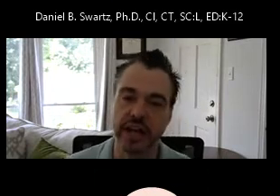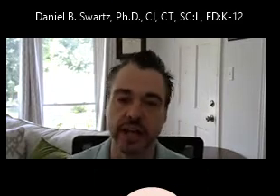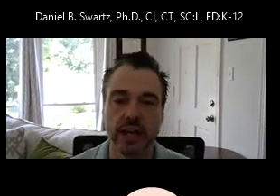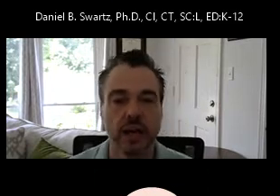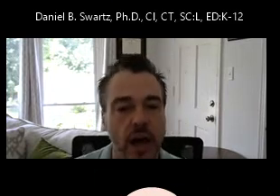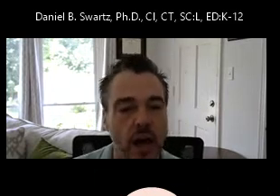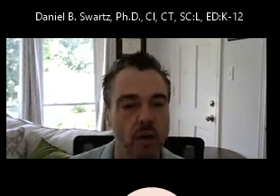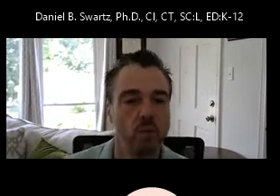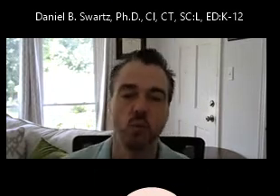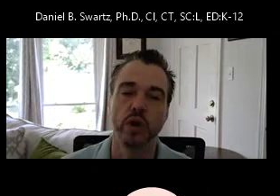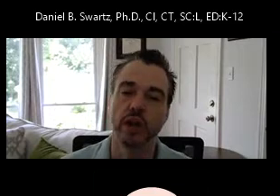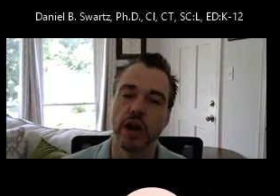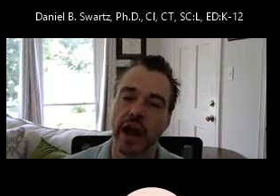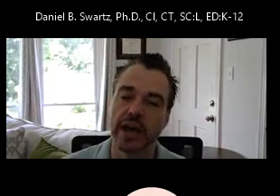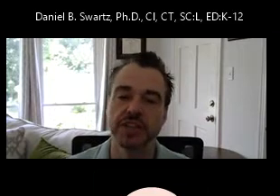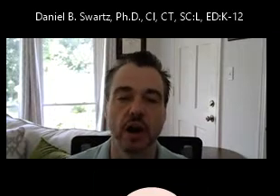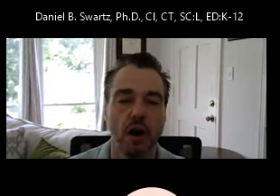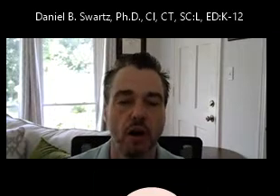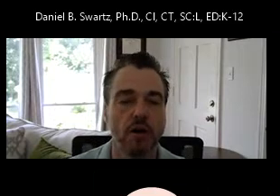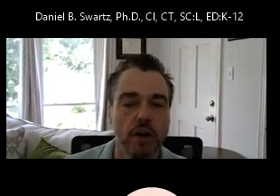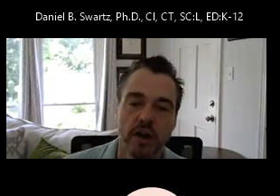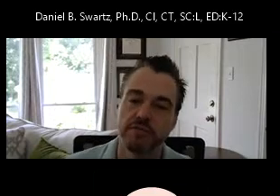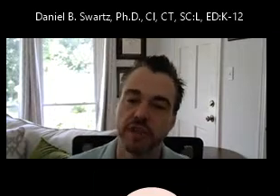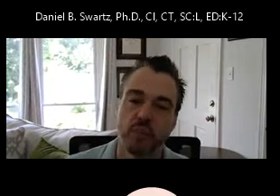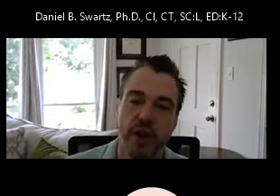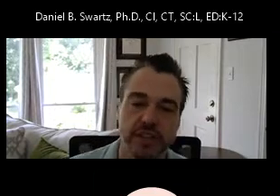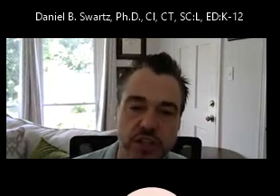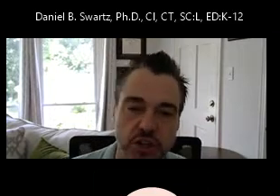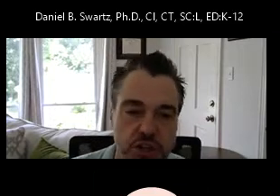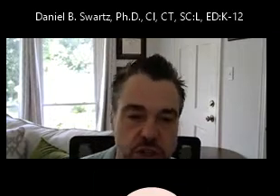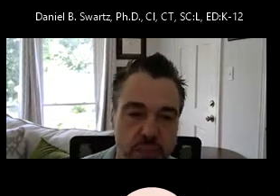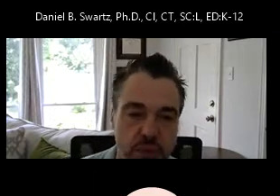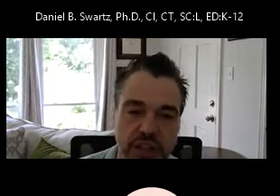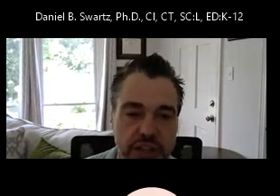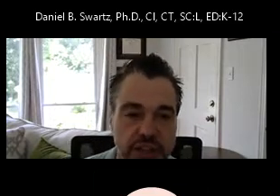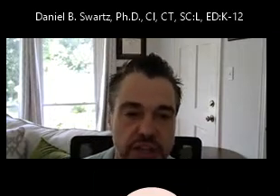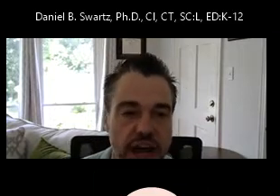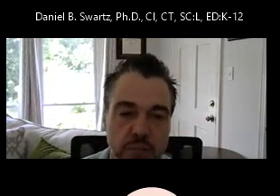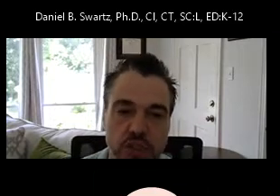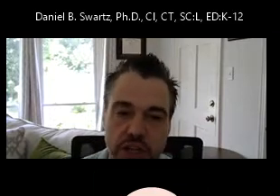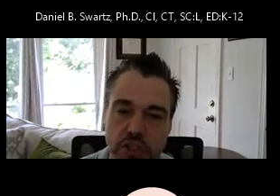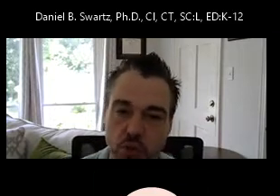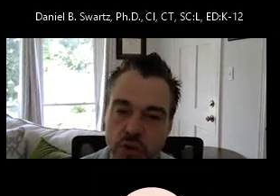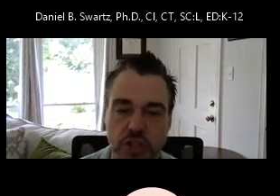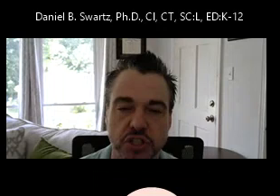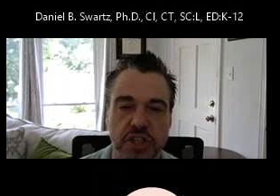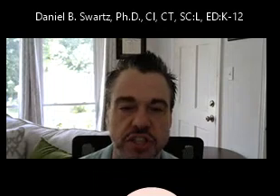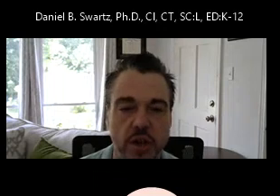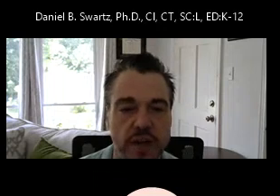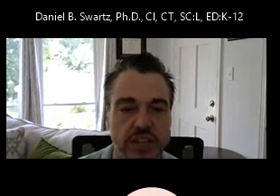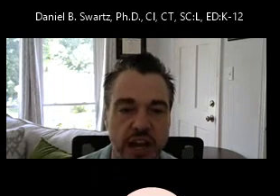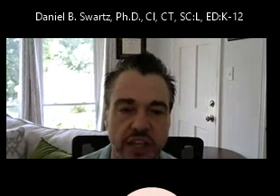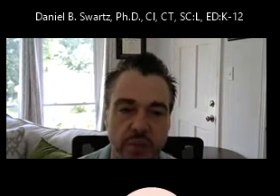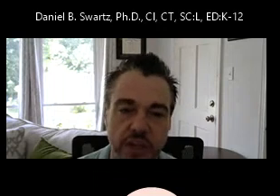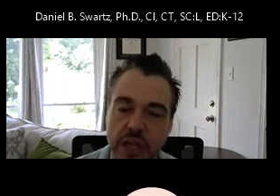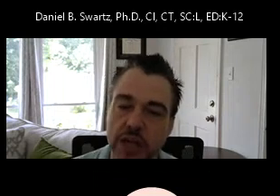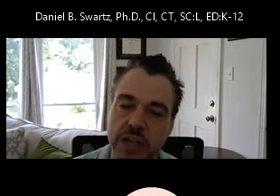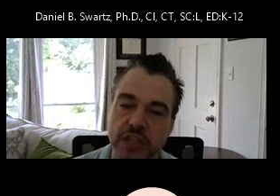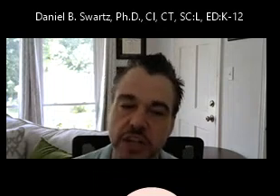here today. We're asking all FIT practitioners to complete the time study tool, which is an